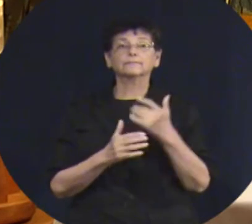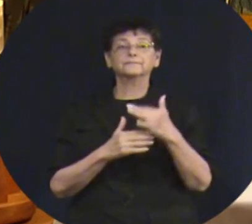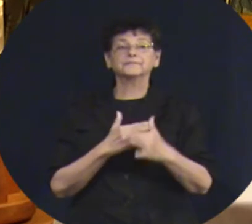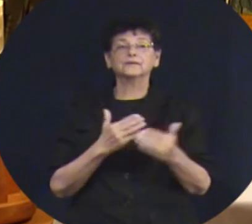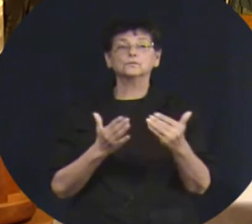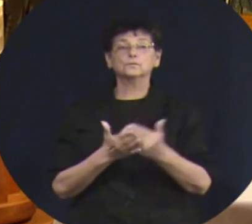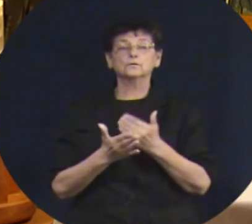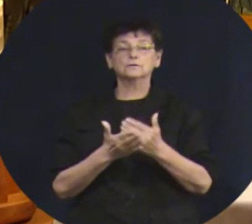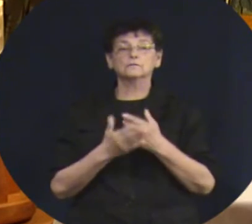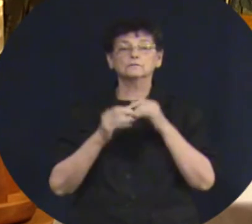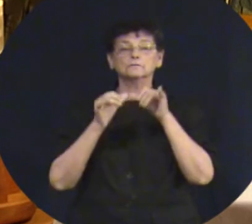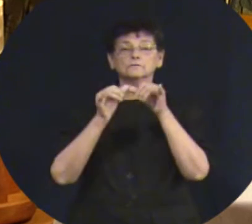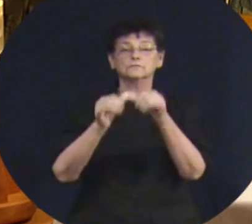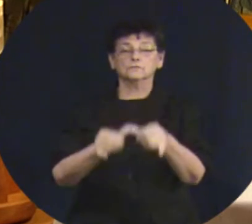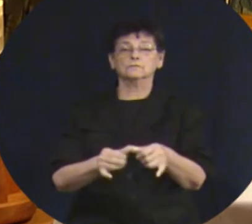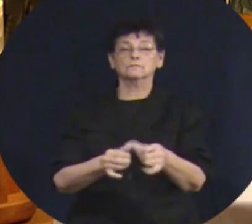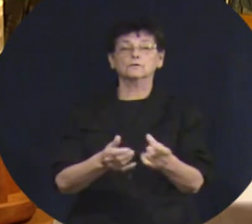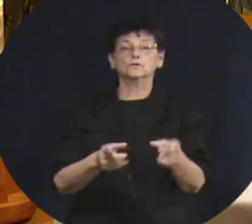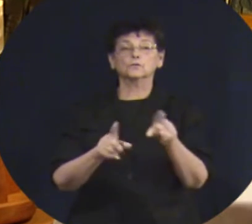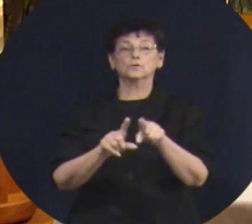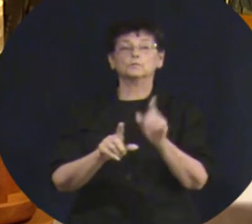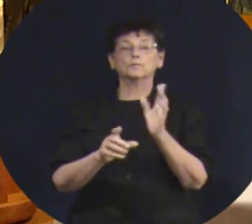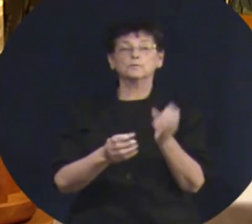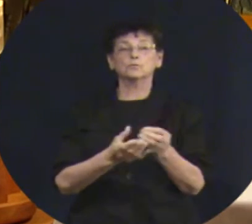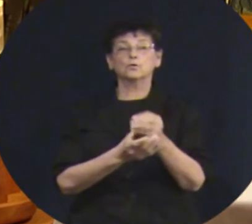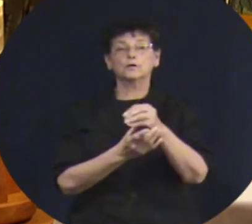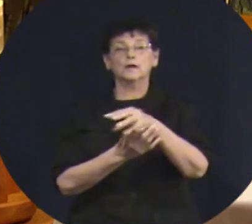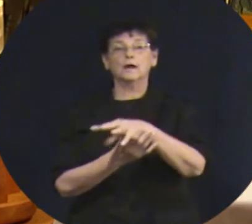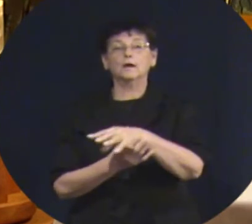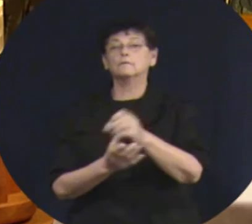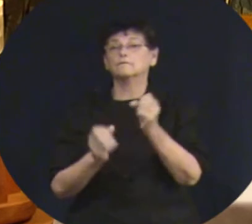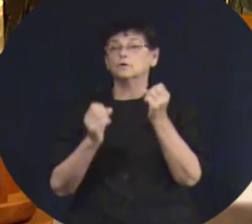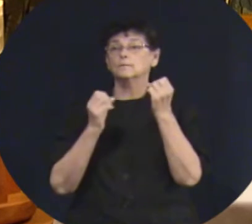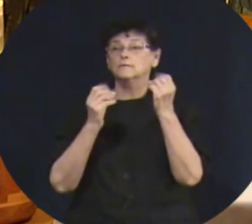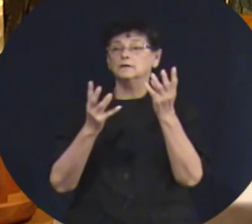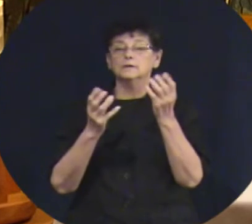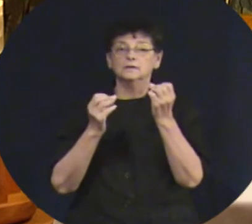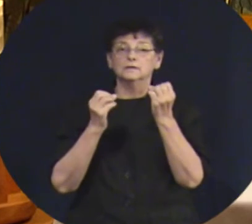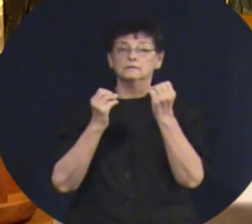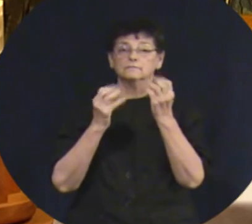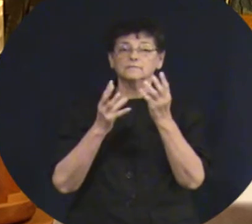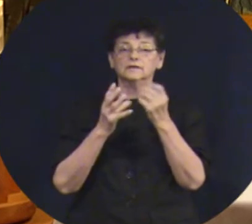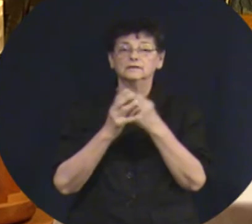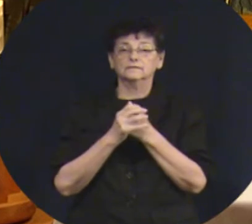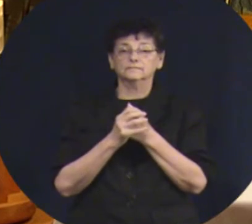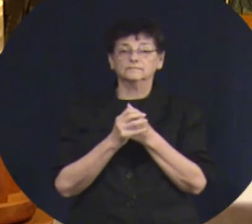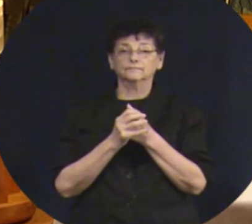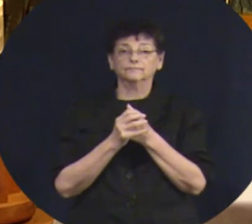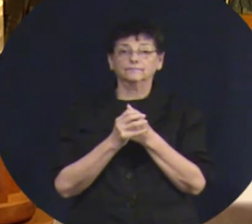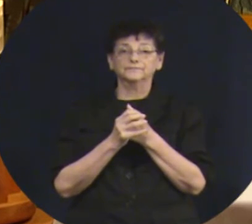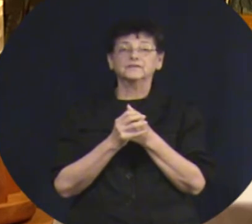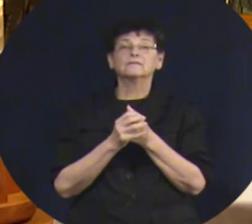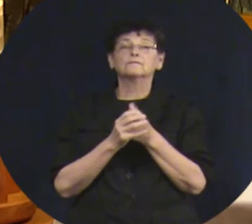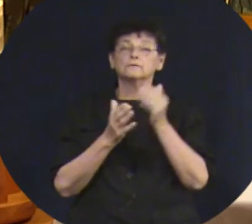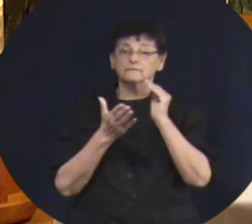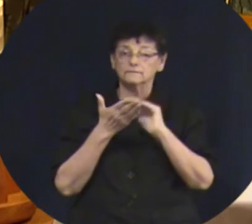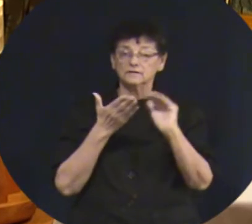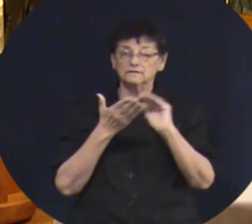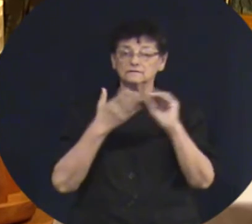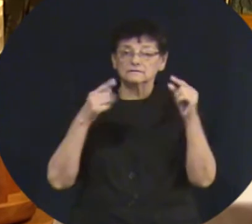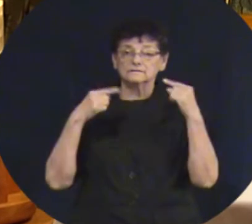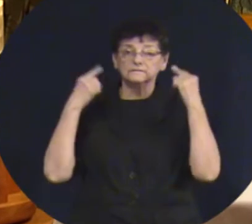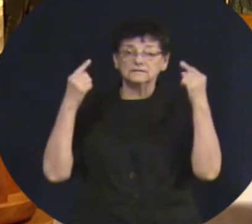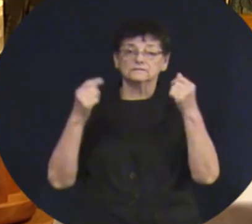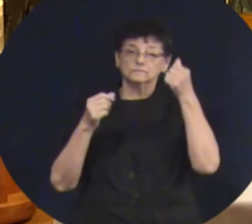the blood of the new and eternal covenant, which will be poured out for you and for many for the forgiveness of